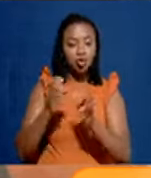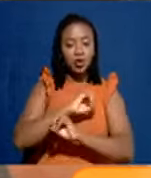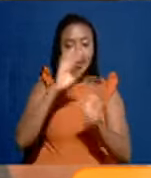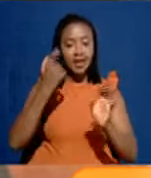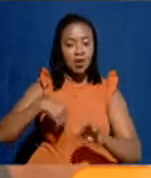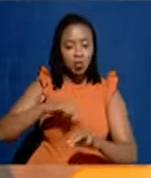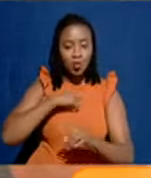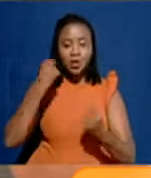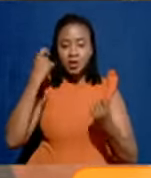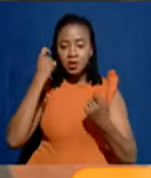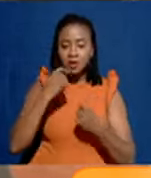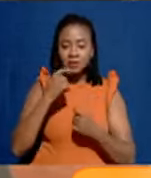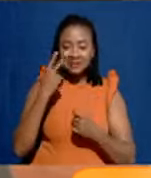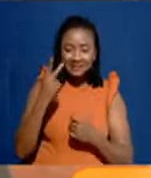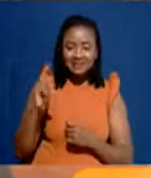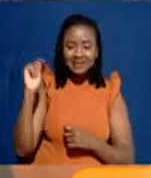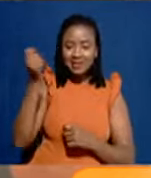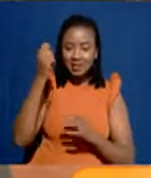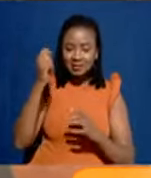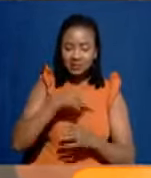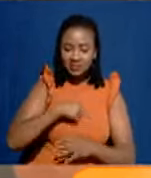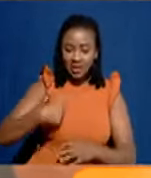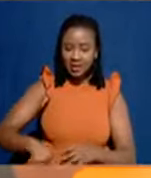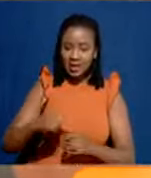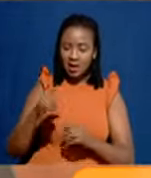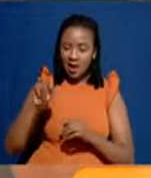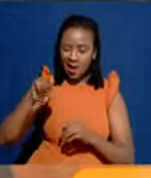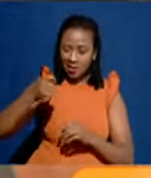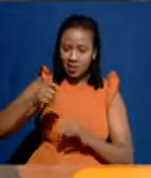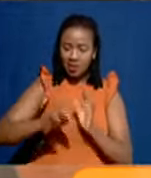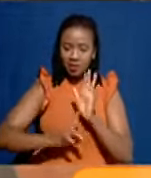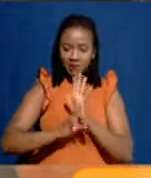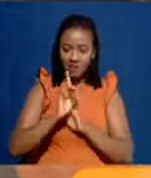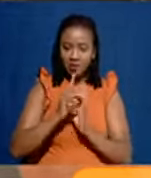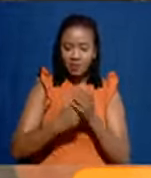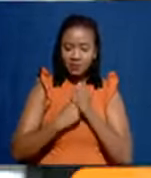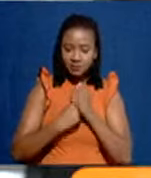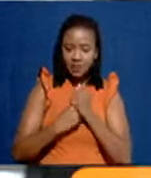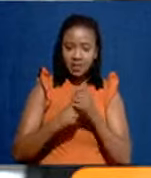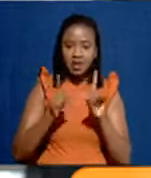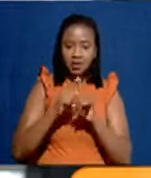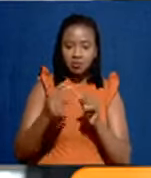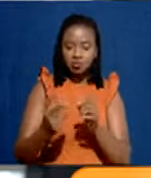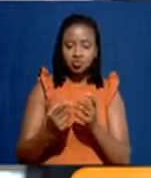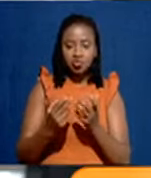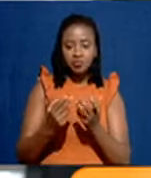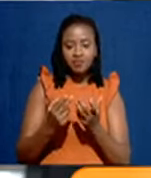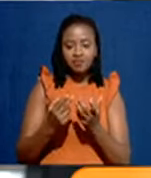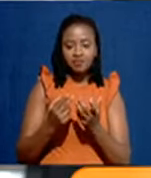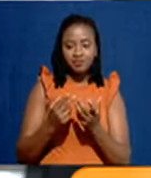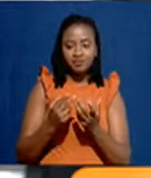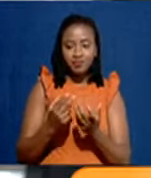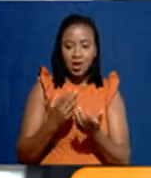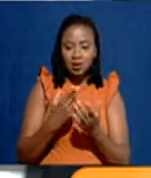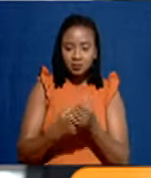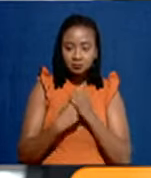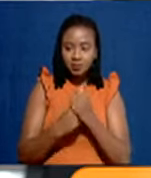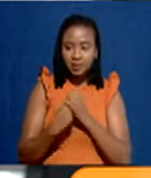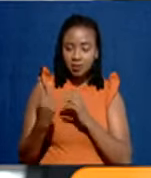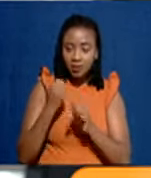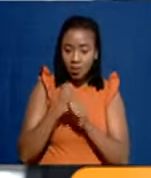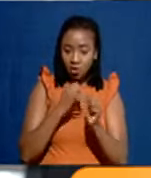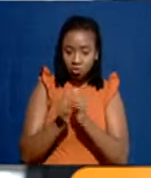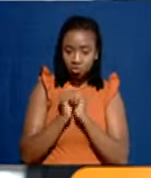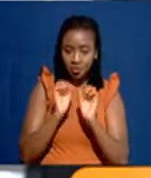be a key development cooperation friend and partner. Some comment I got from the local clients